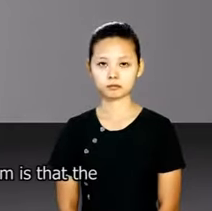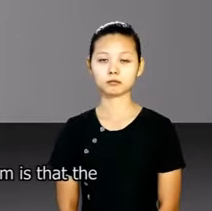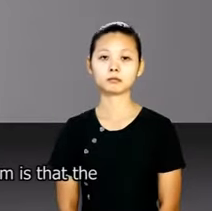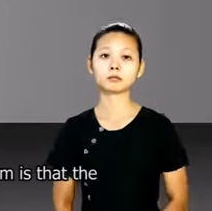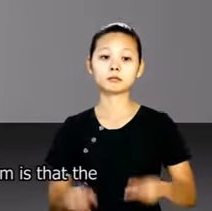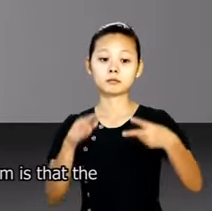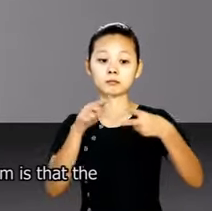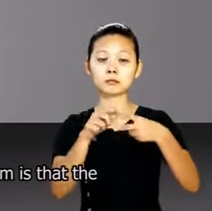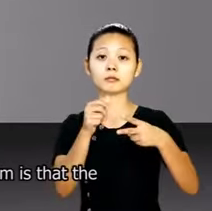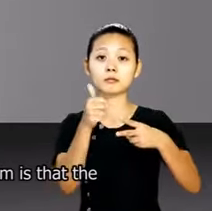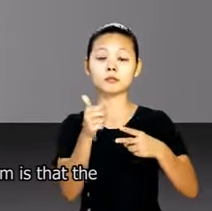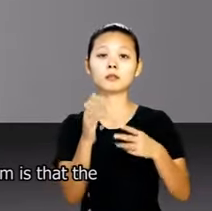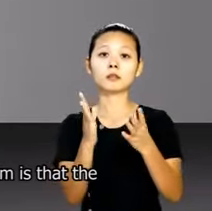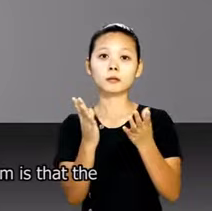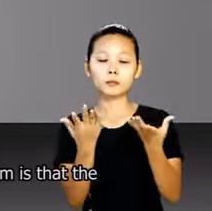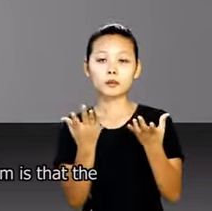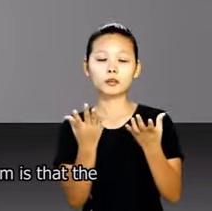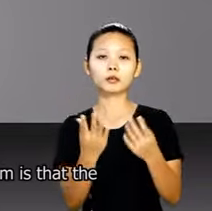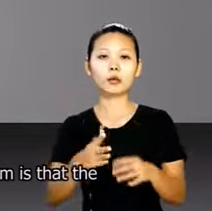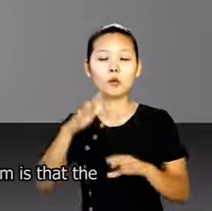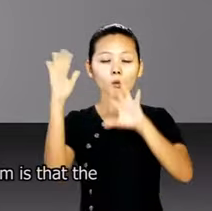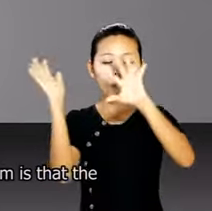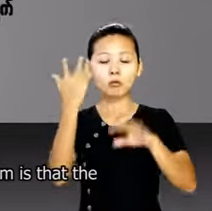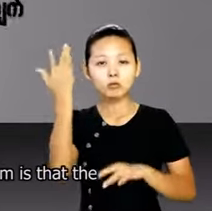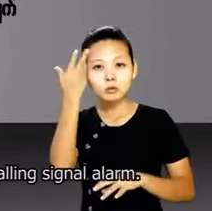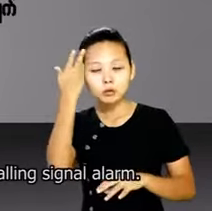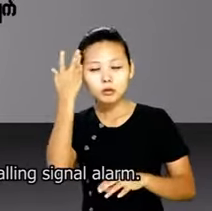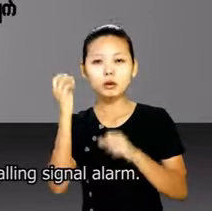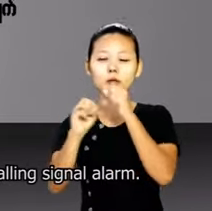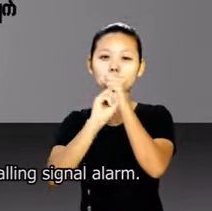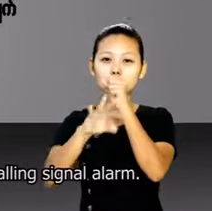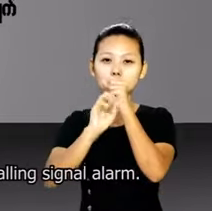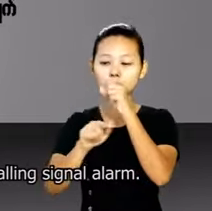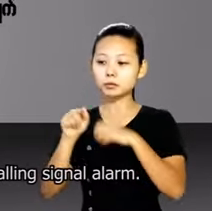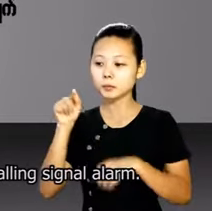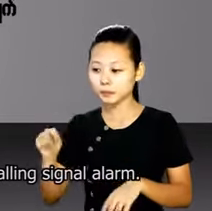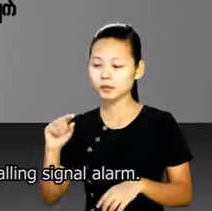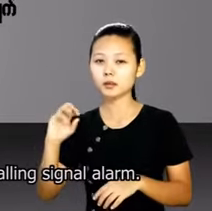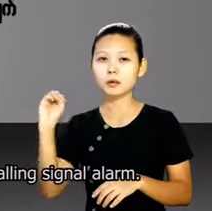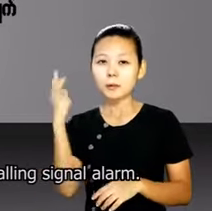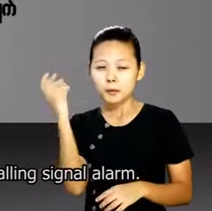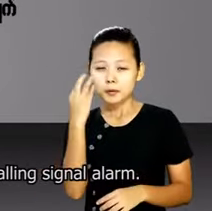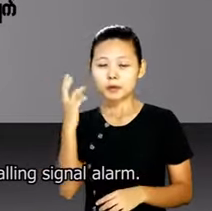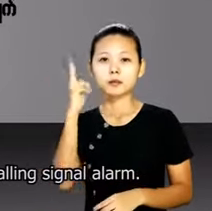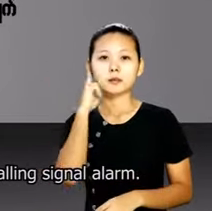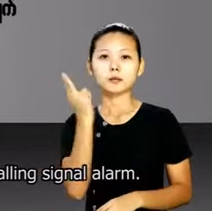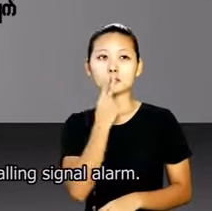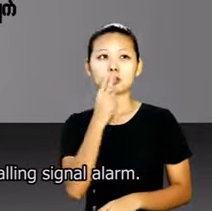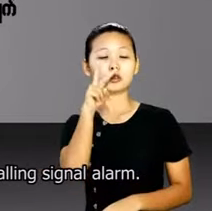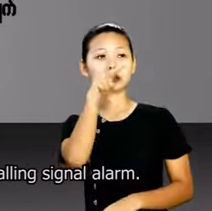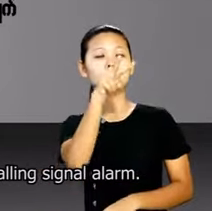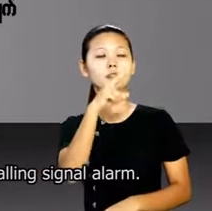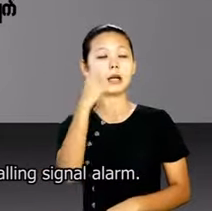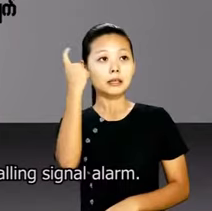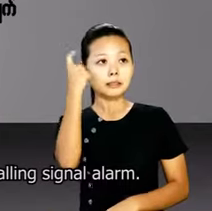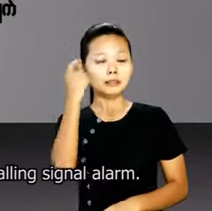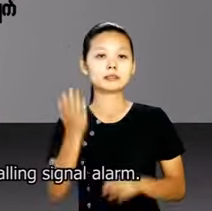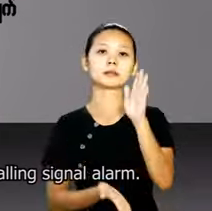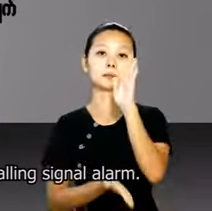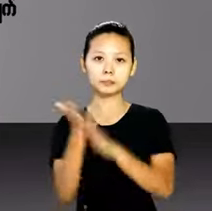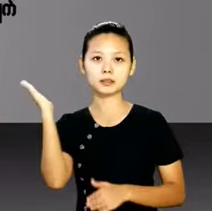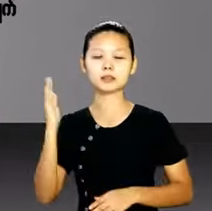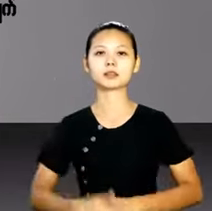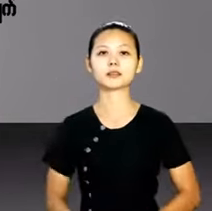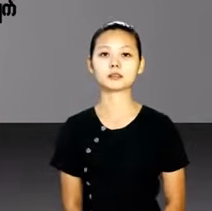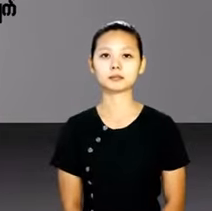The strength of this early warning system is that deaf people can receive early warning by installing signal